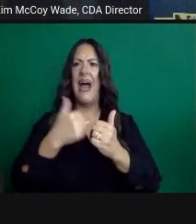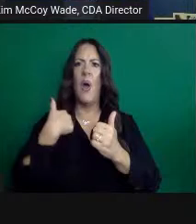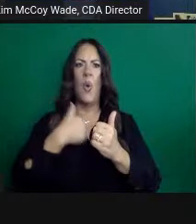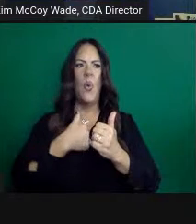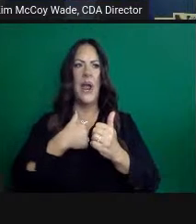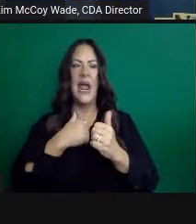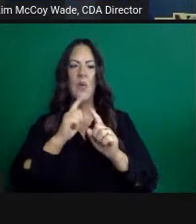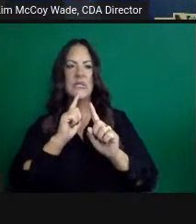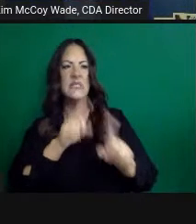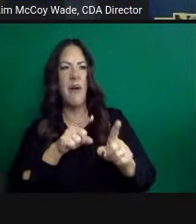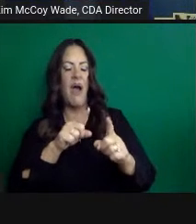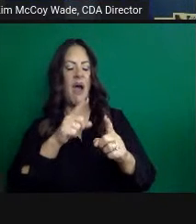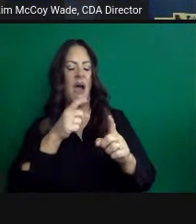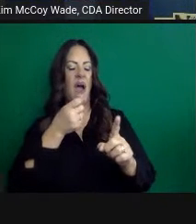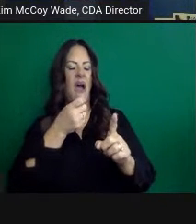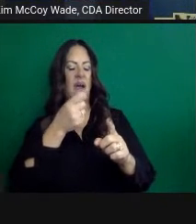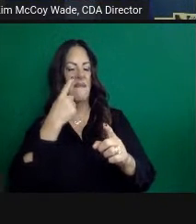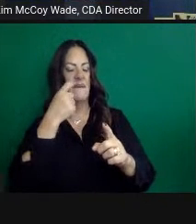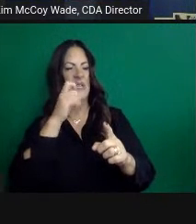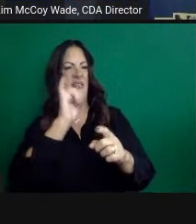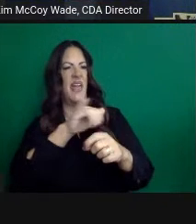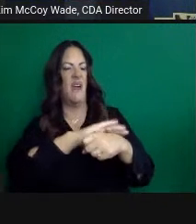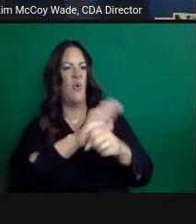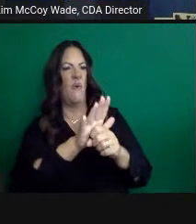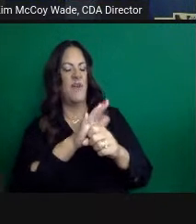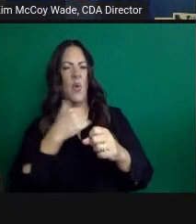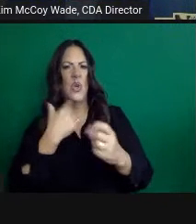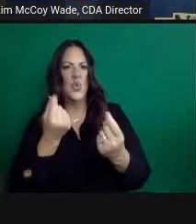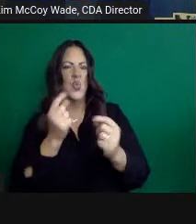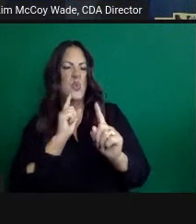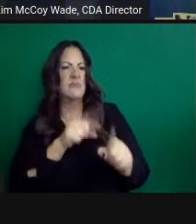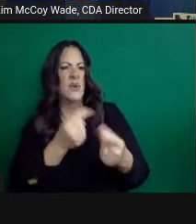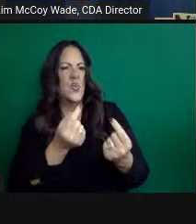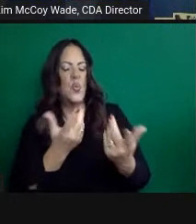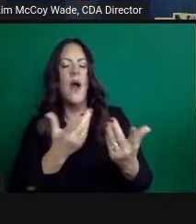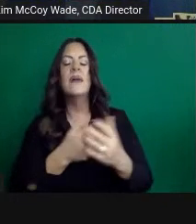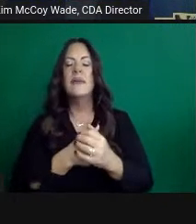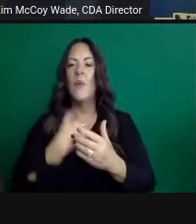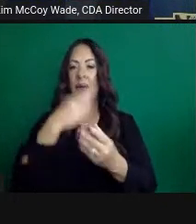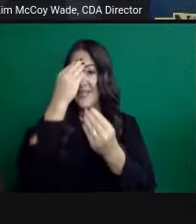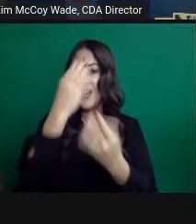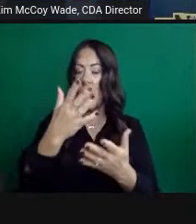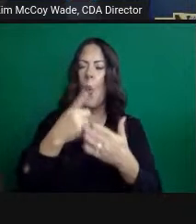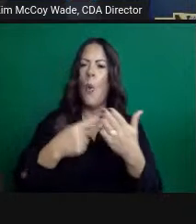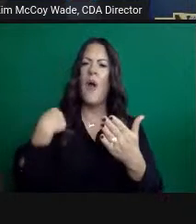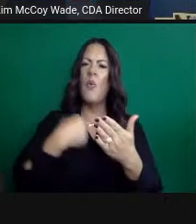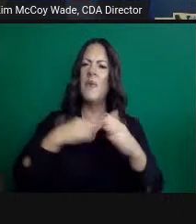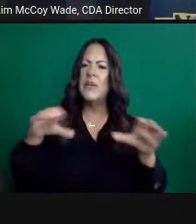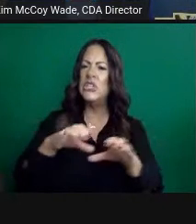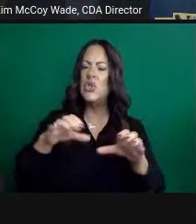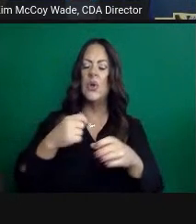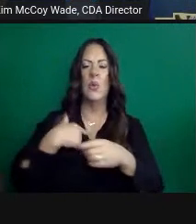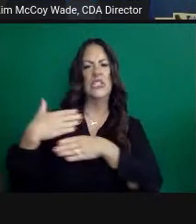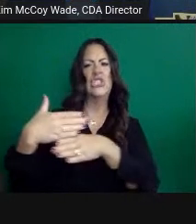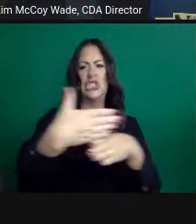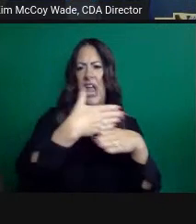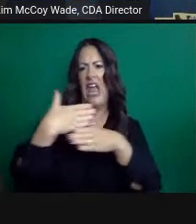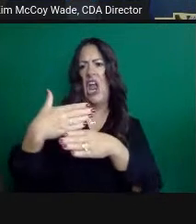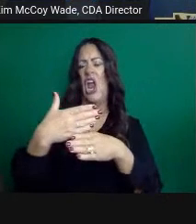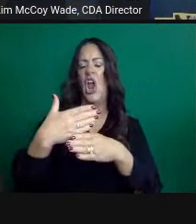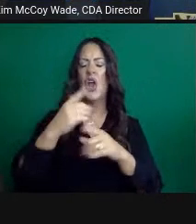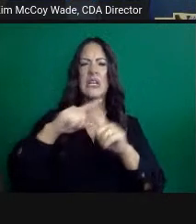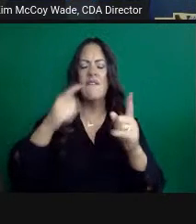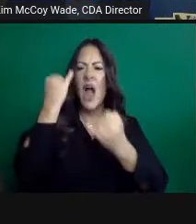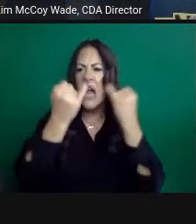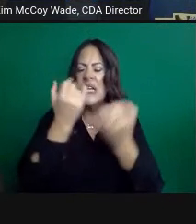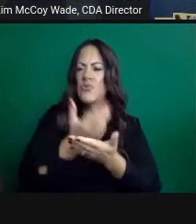focused. I want to update you on work in several areas and then make sure that we share the resources again so that people